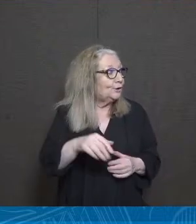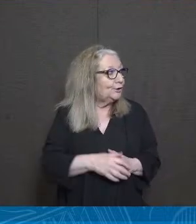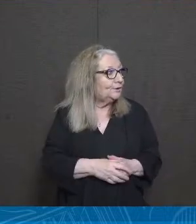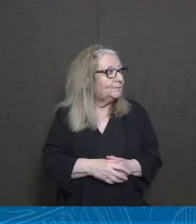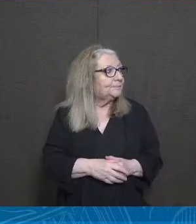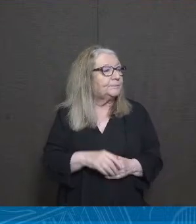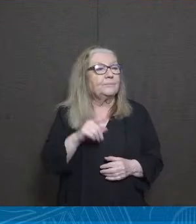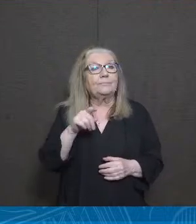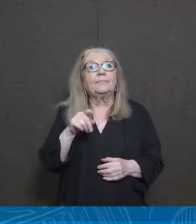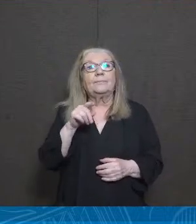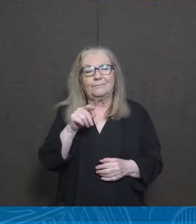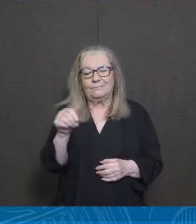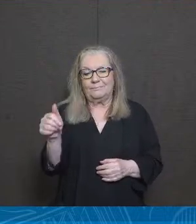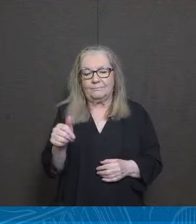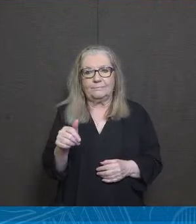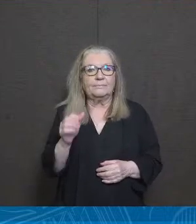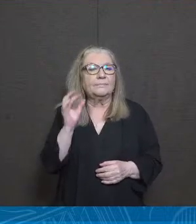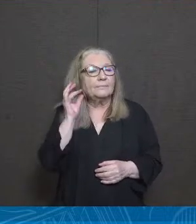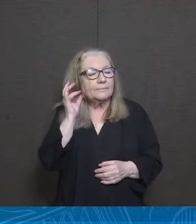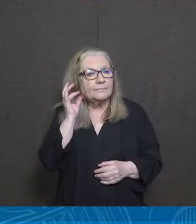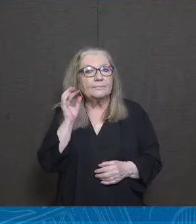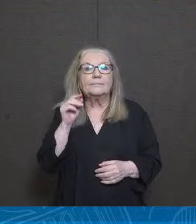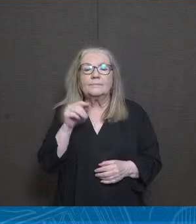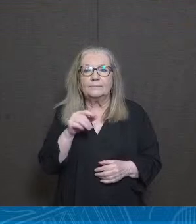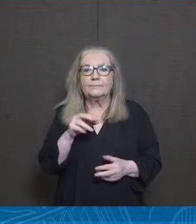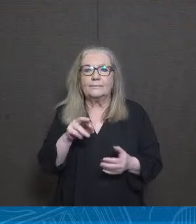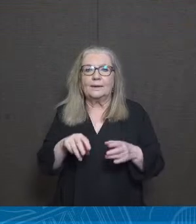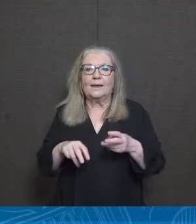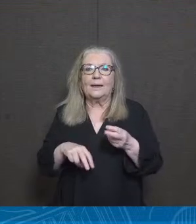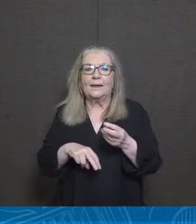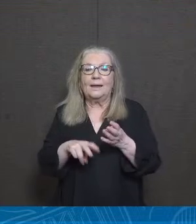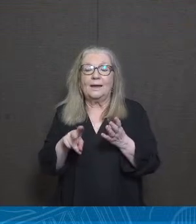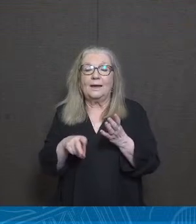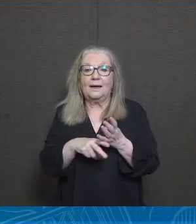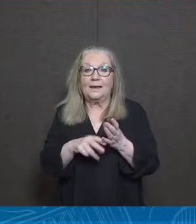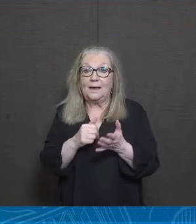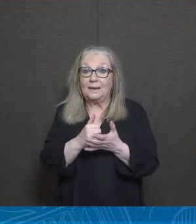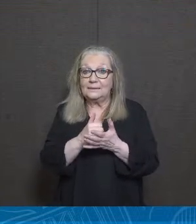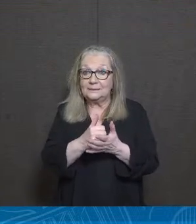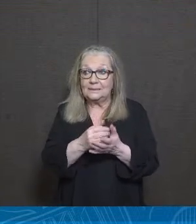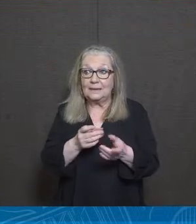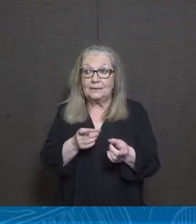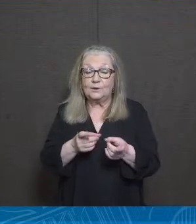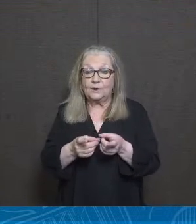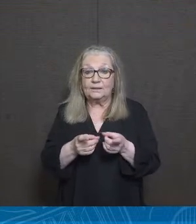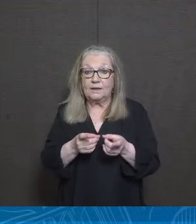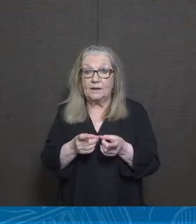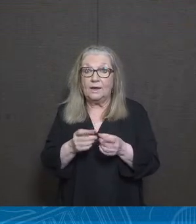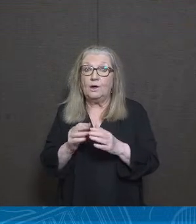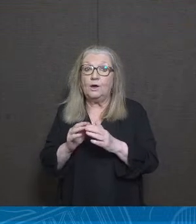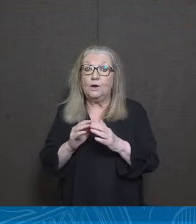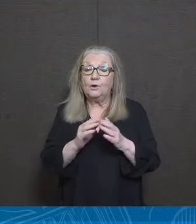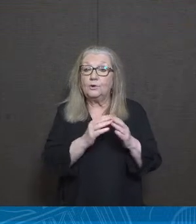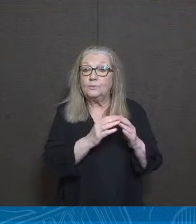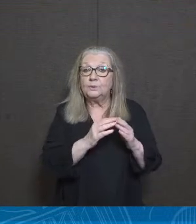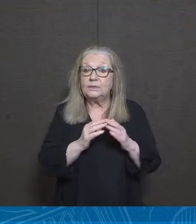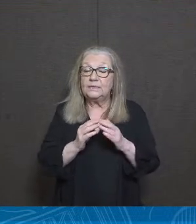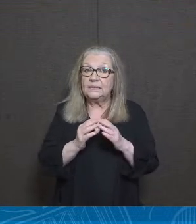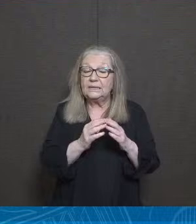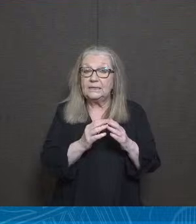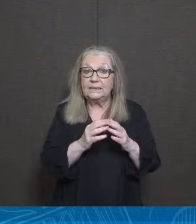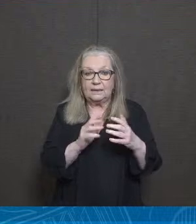She's Assistant Director in Community Engagement at Earth Observatory of Singapore.